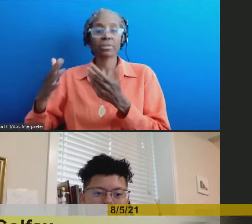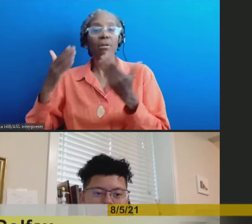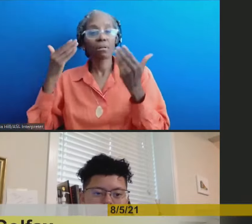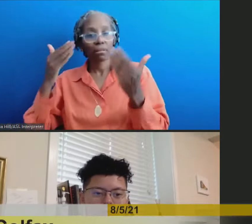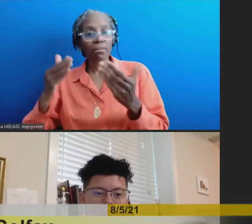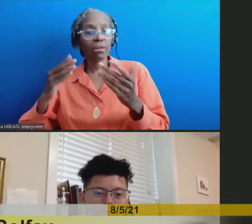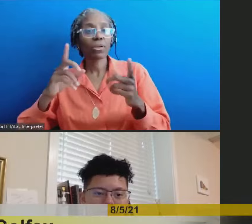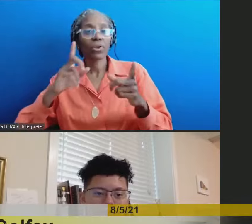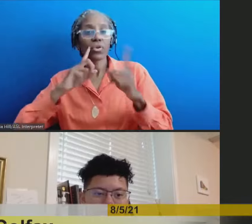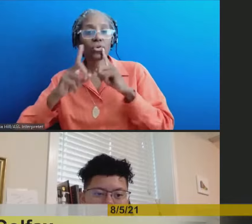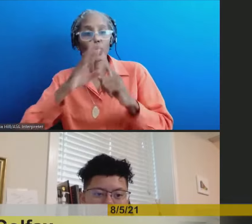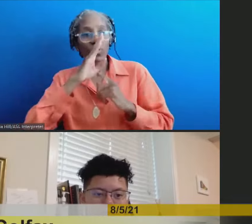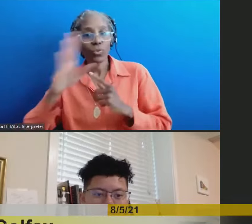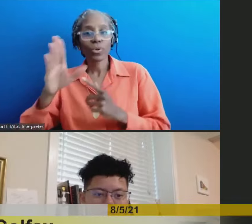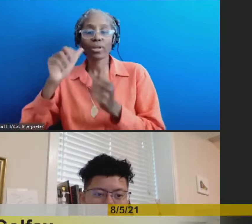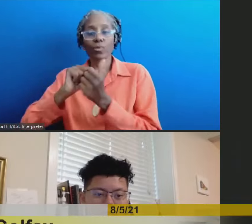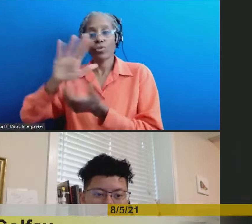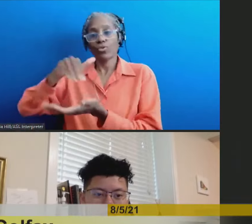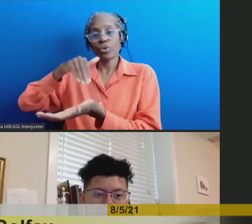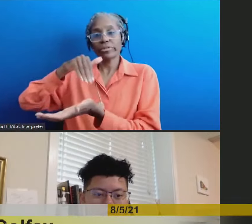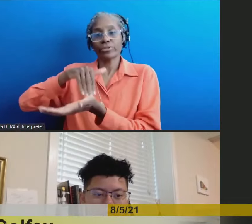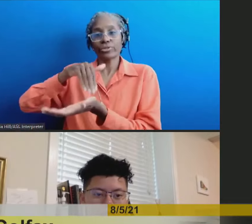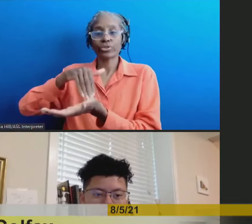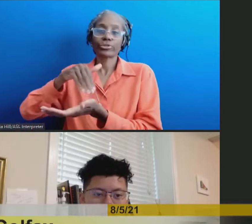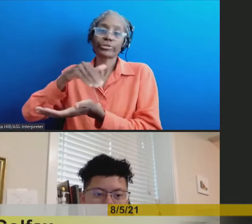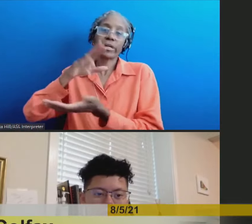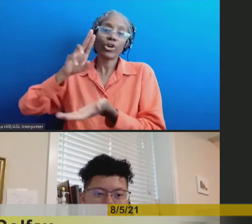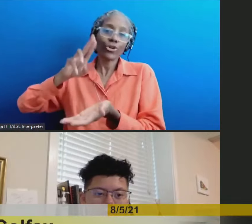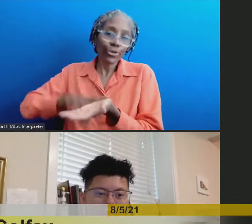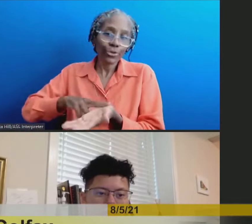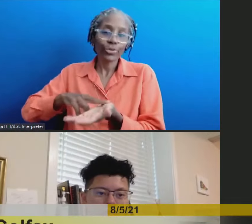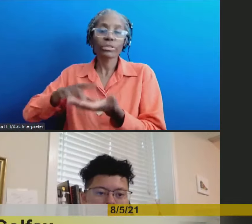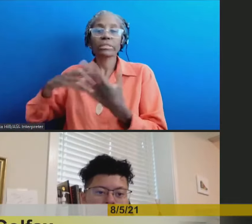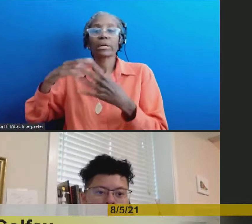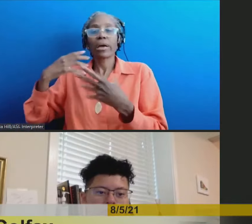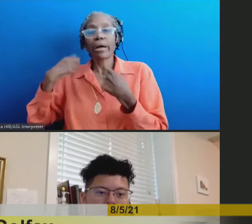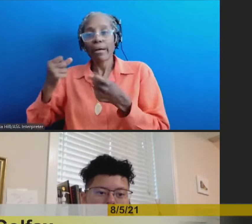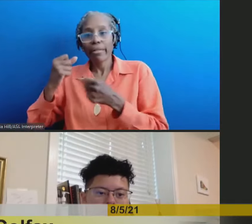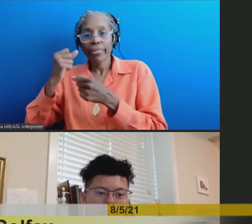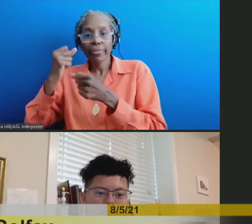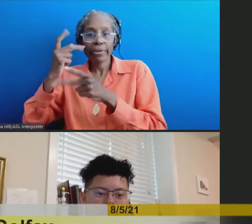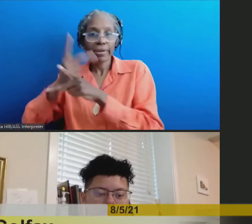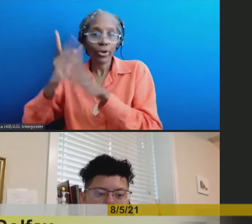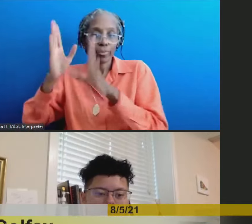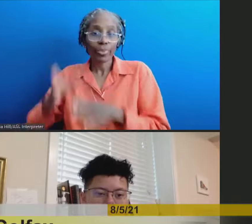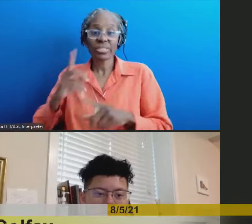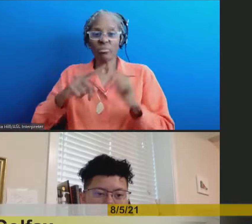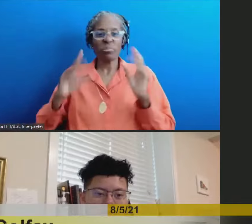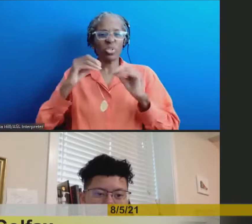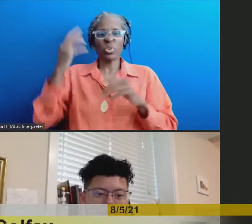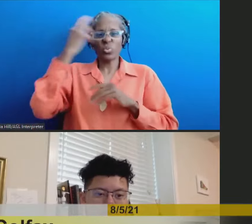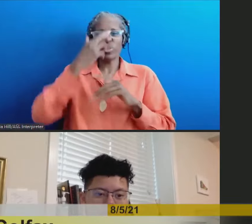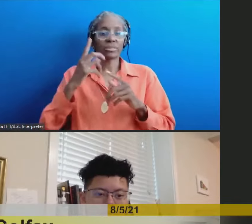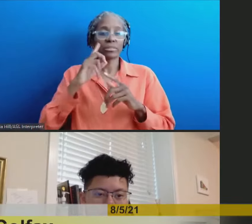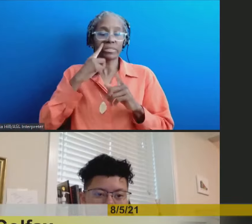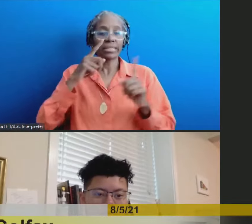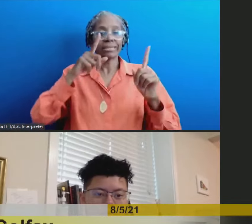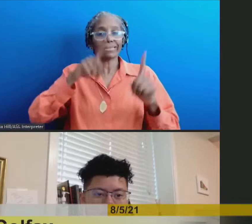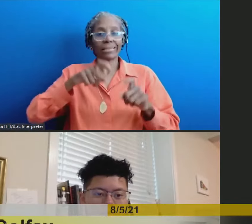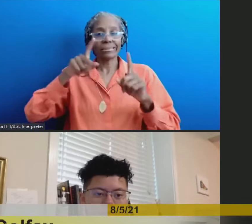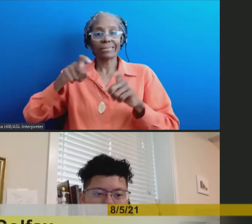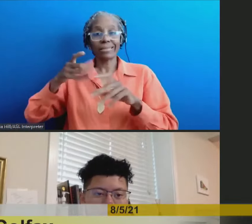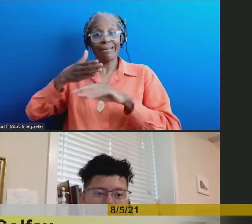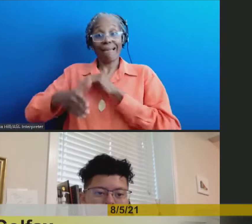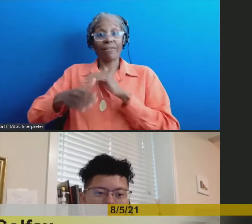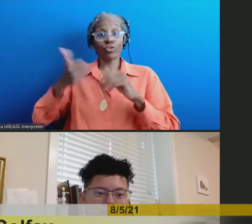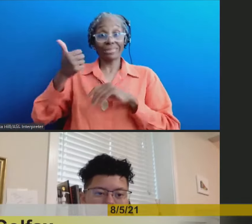talk directly to your healthcare provider. But in general, there's no reason to get tested after the